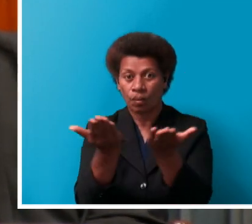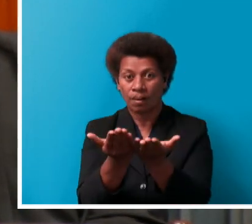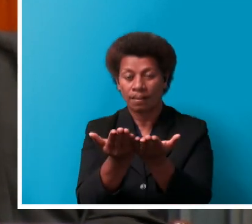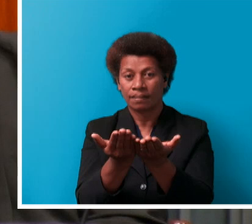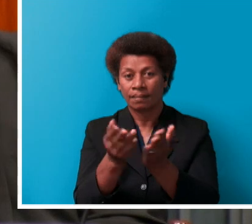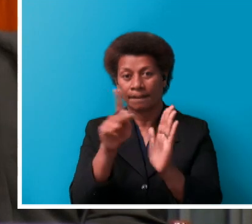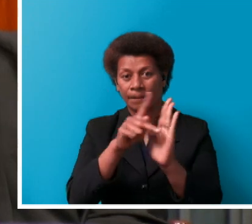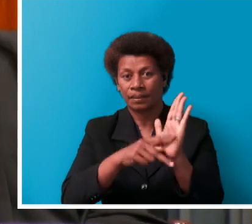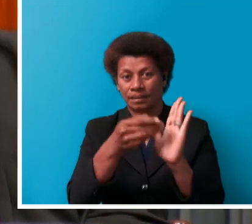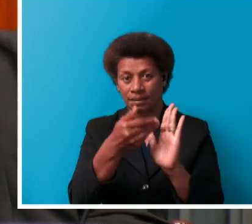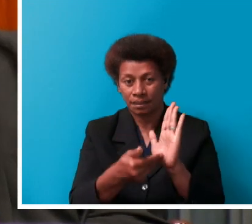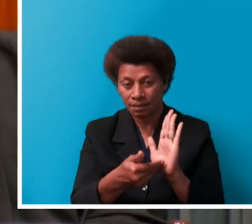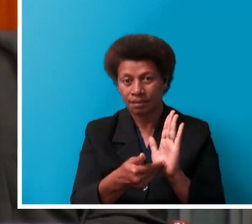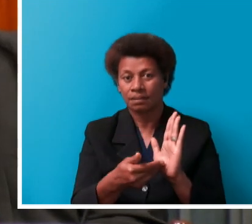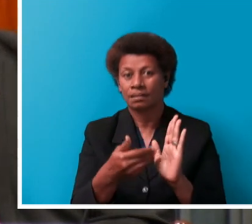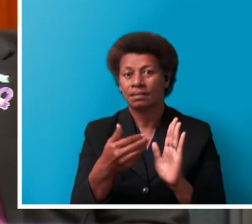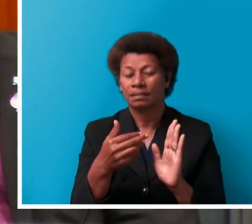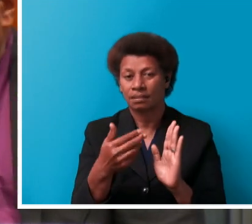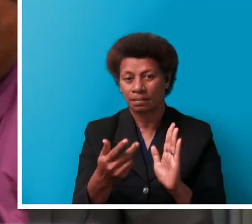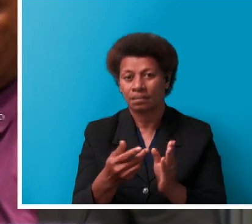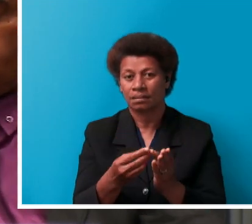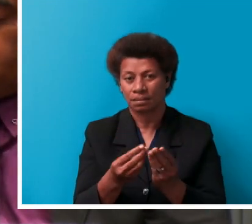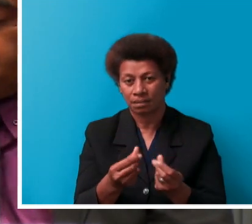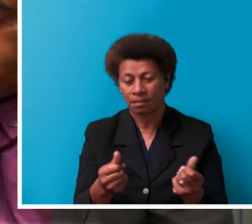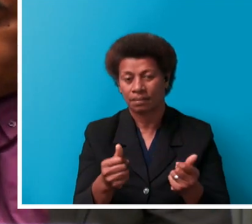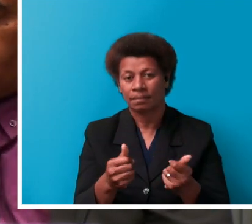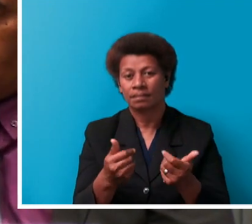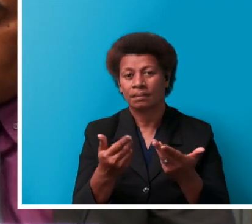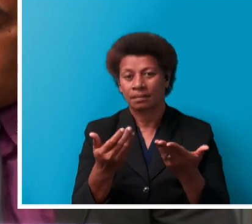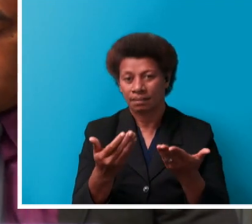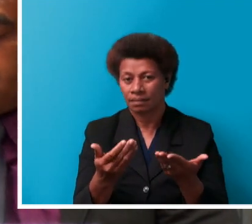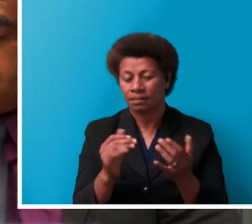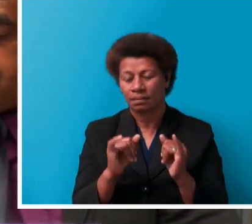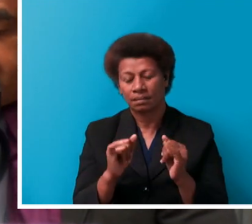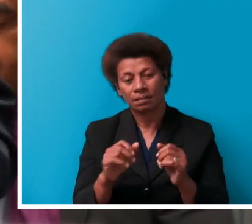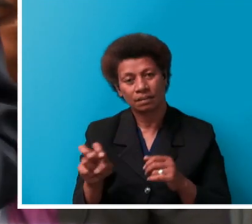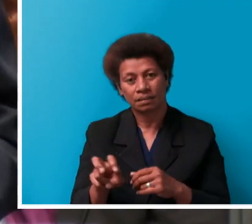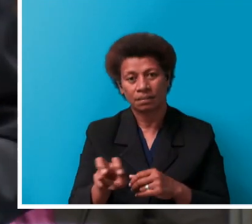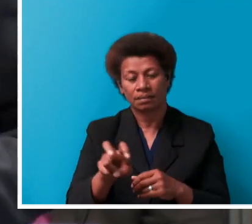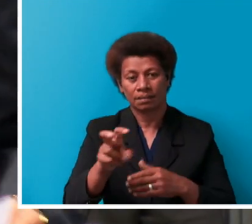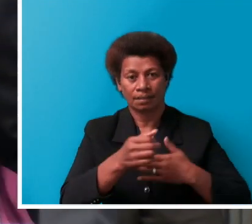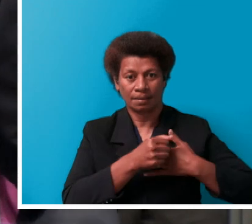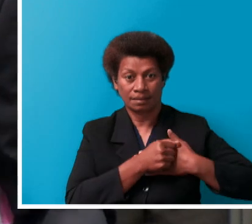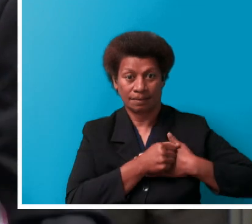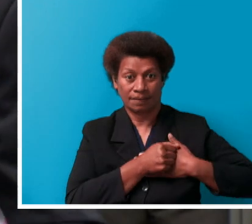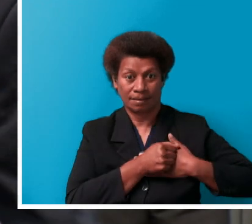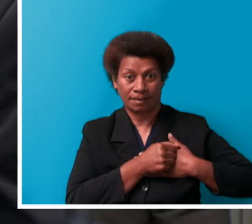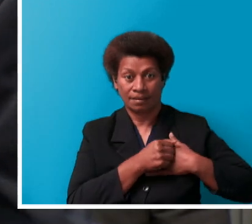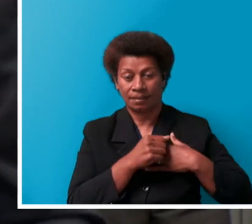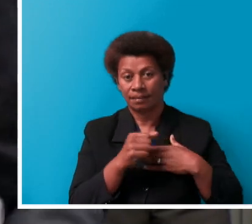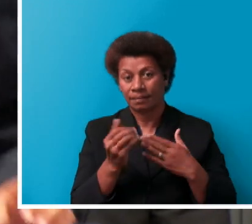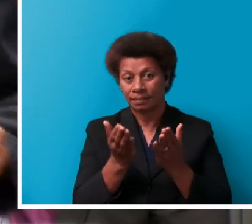future-proof, resilient transport system. Mr. Speaker, sir, safety at sea is a priority for